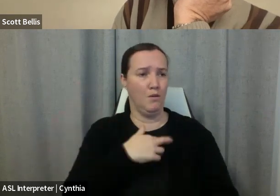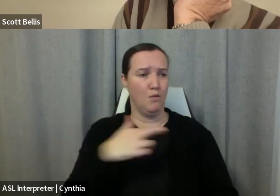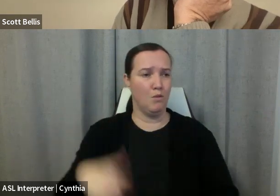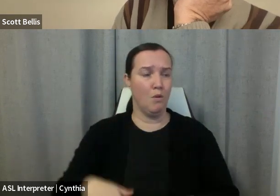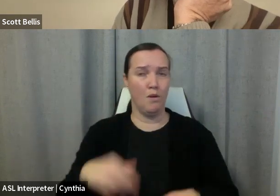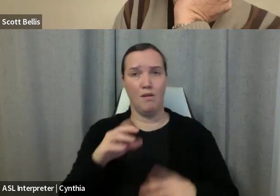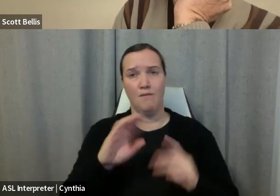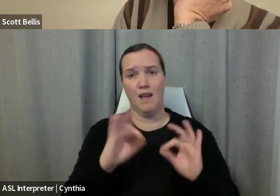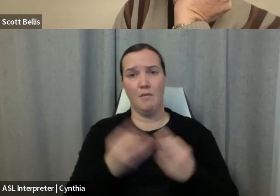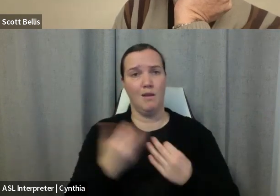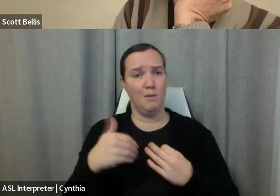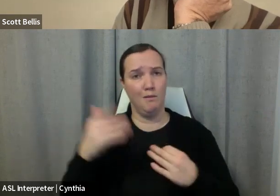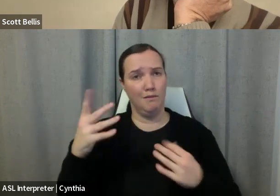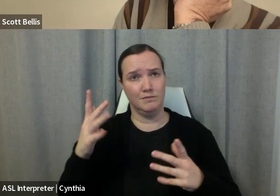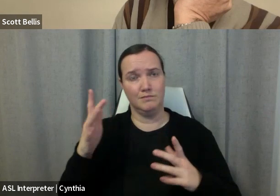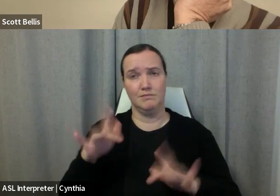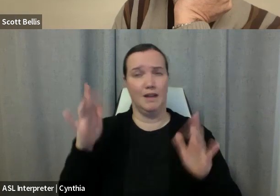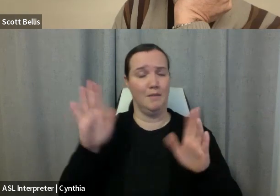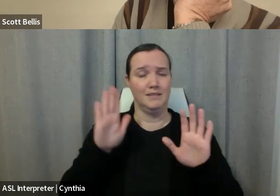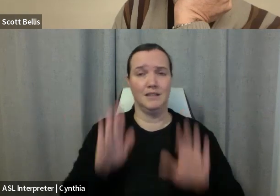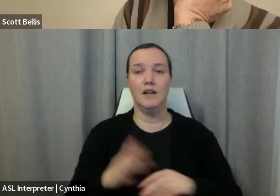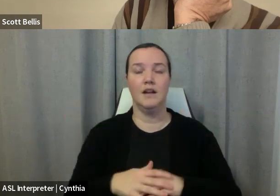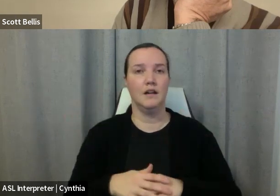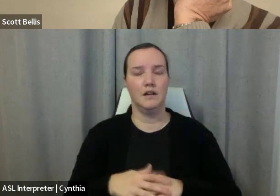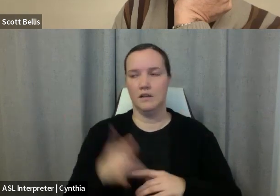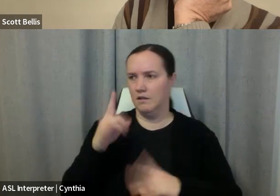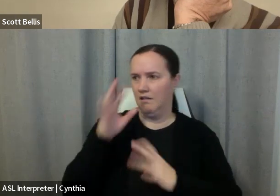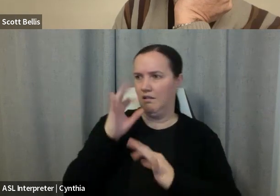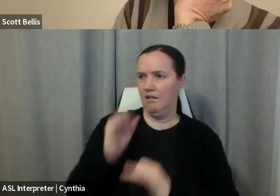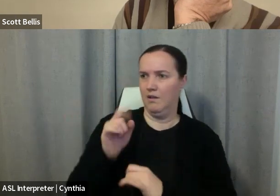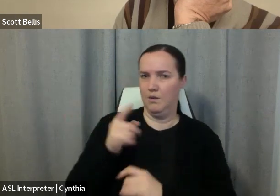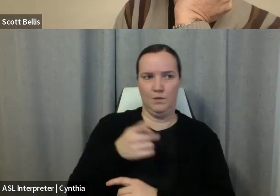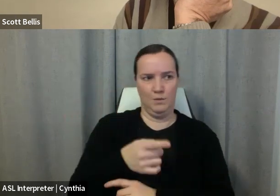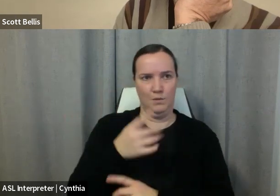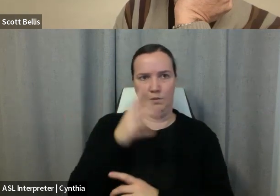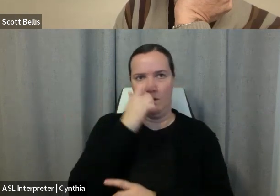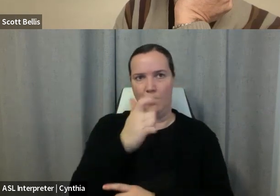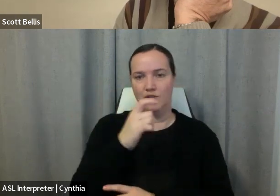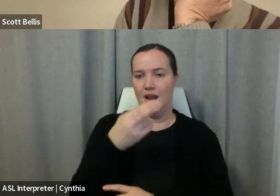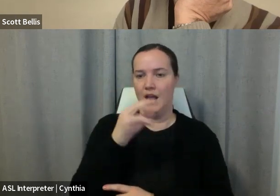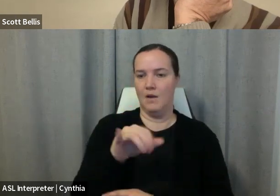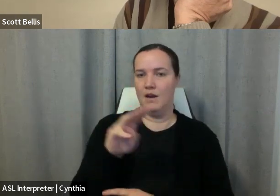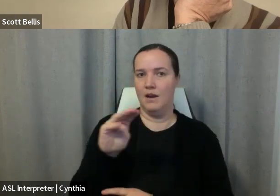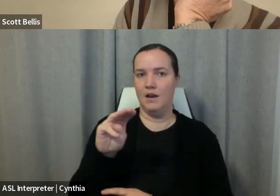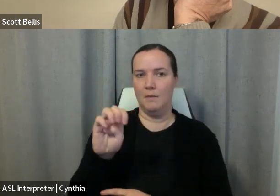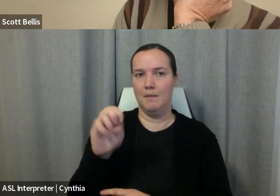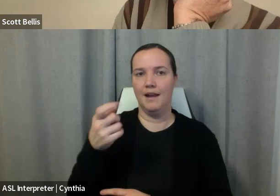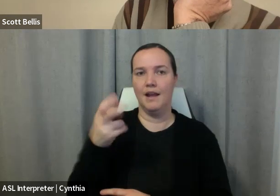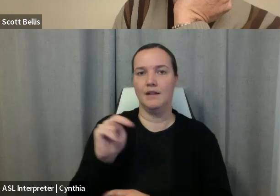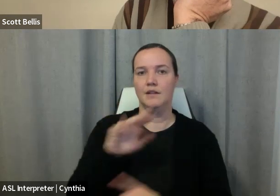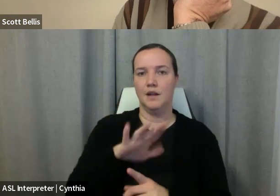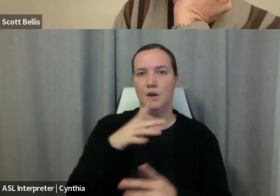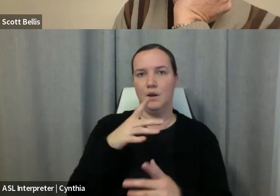catch yourself intrigued with what she is saying and thinking about how you two watched Harry and Meghan's wedding. You look around the room and notice the faces of two of the